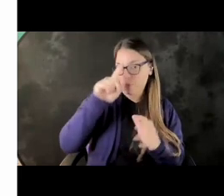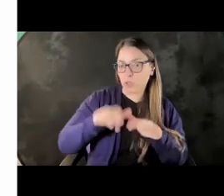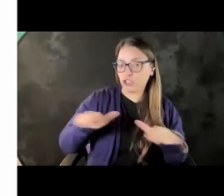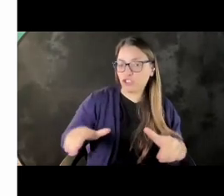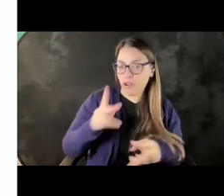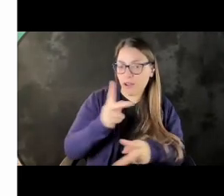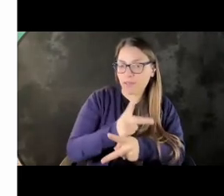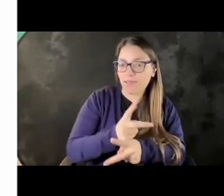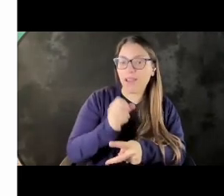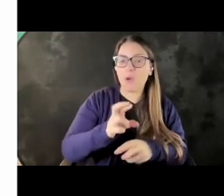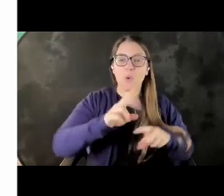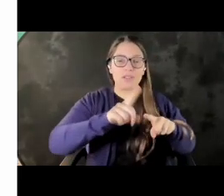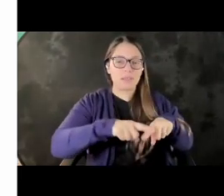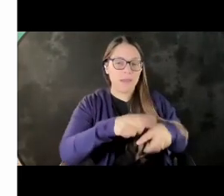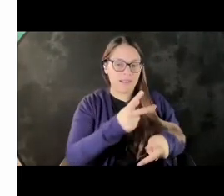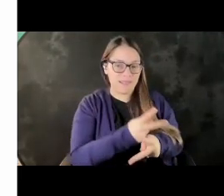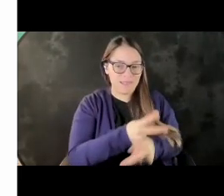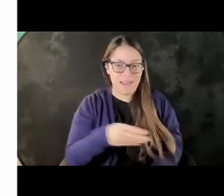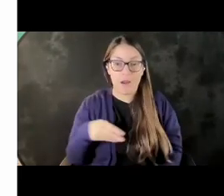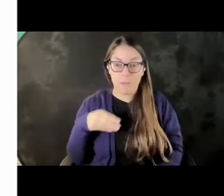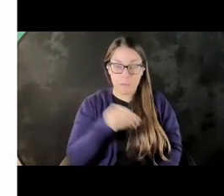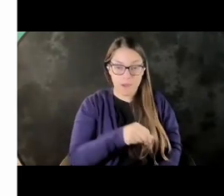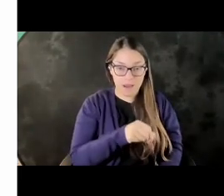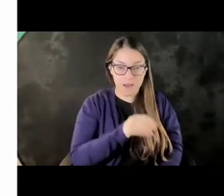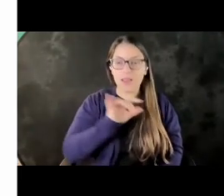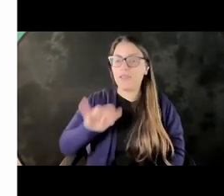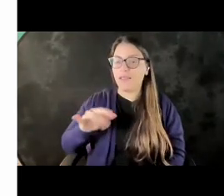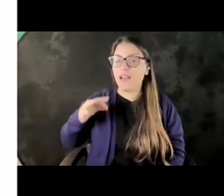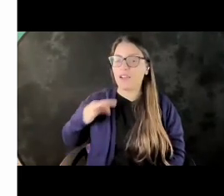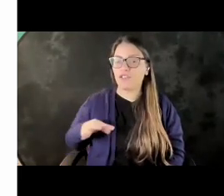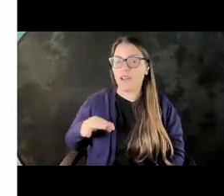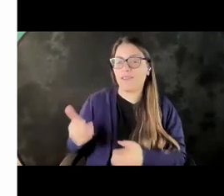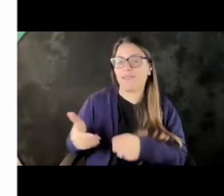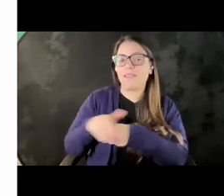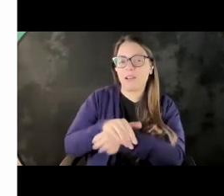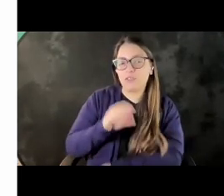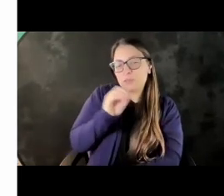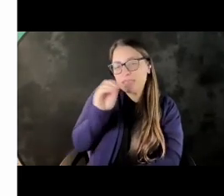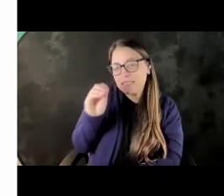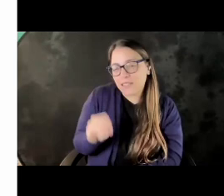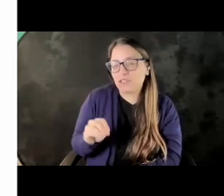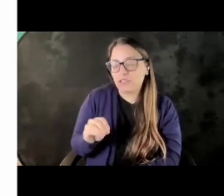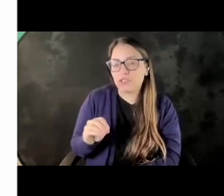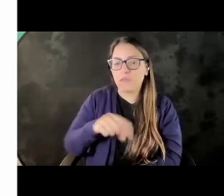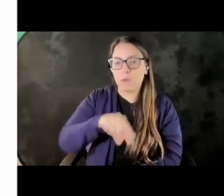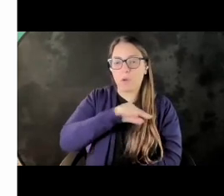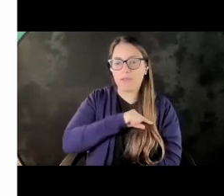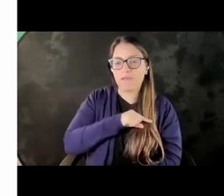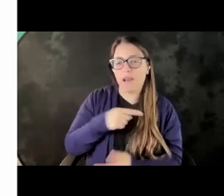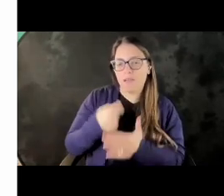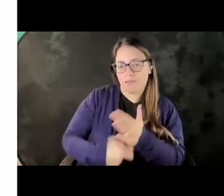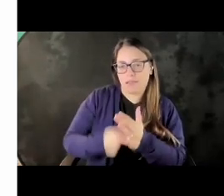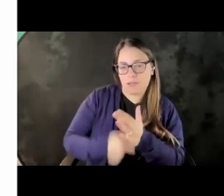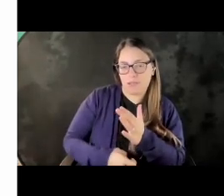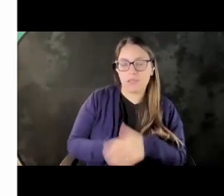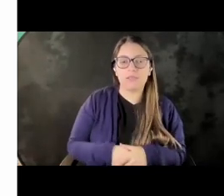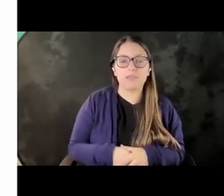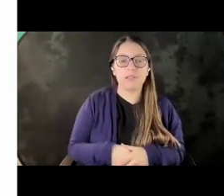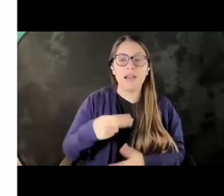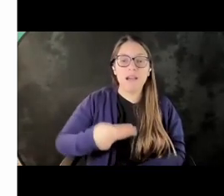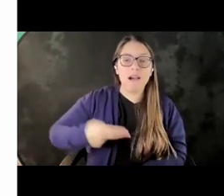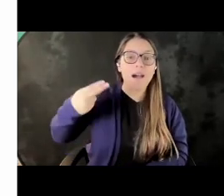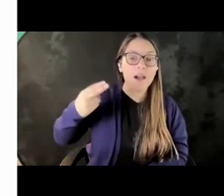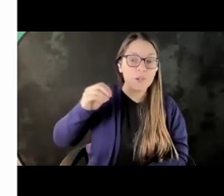dependent care. That credit covers a percentage of qualifying expenses, and higher percentages are paid to